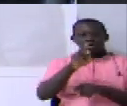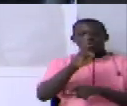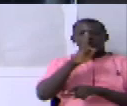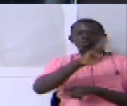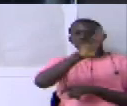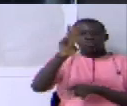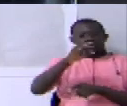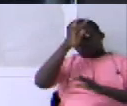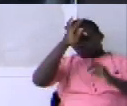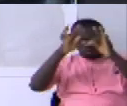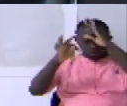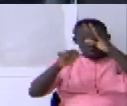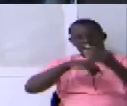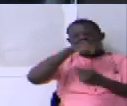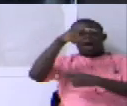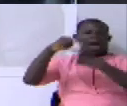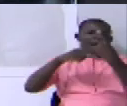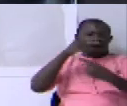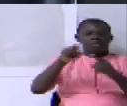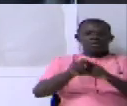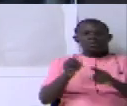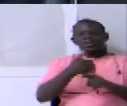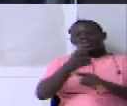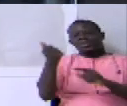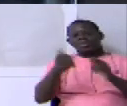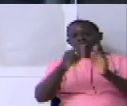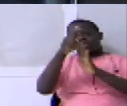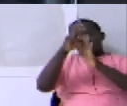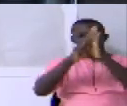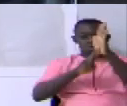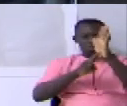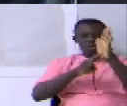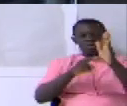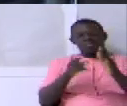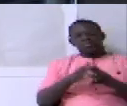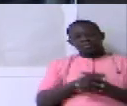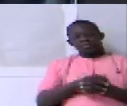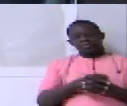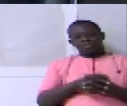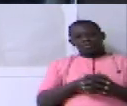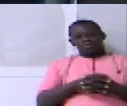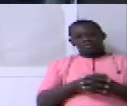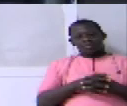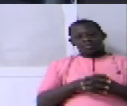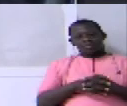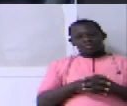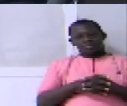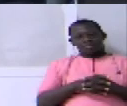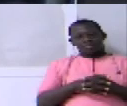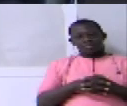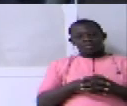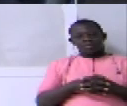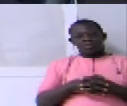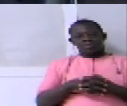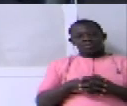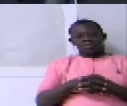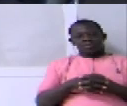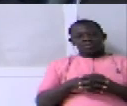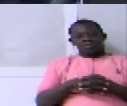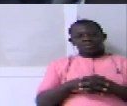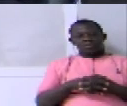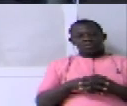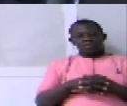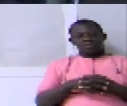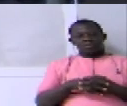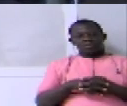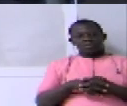know about these sets of rules? Forum nyintekela ku sotorewoti ku